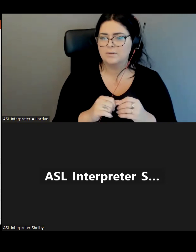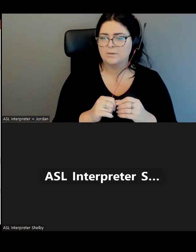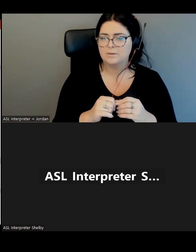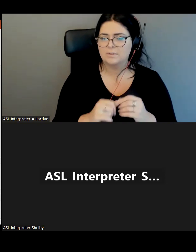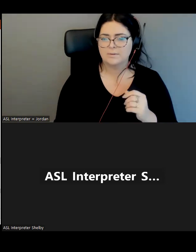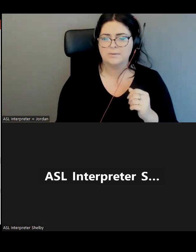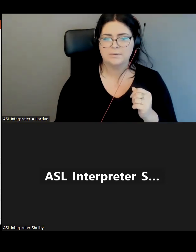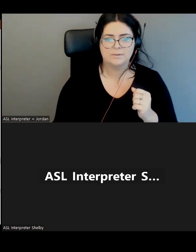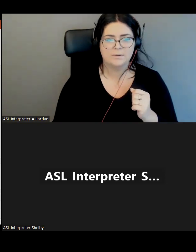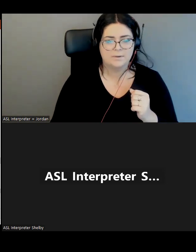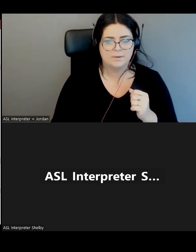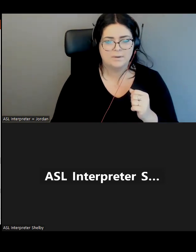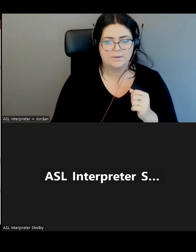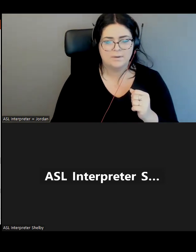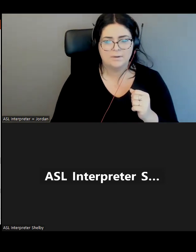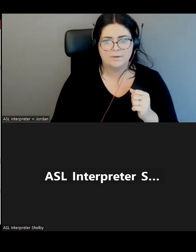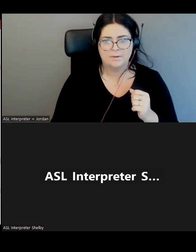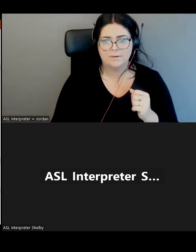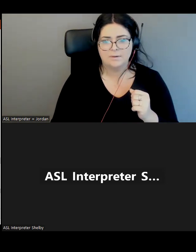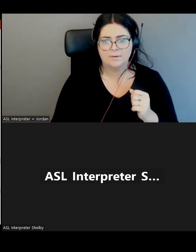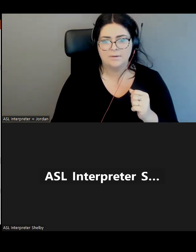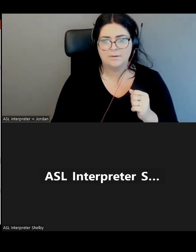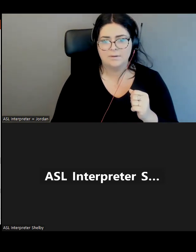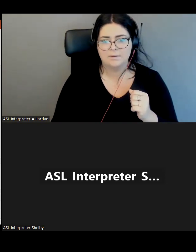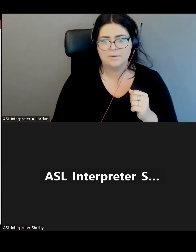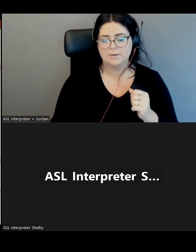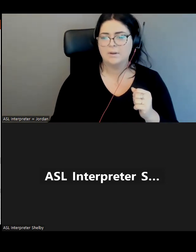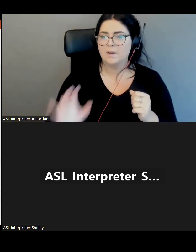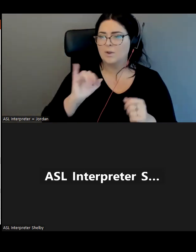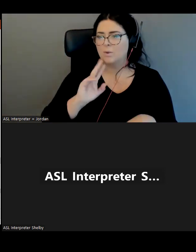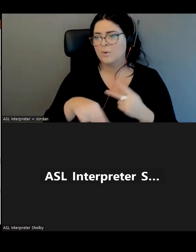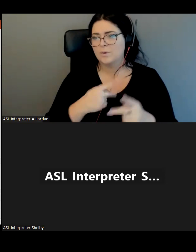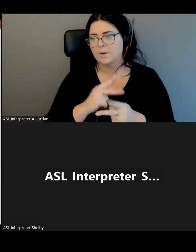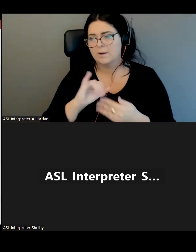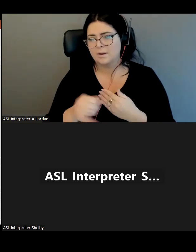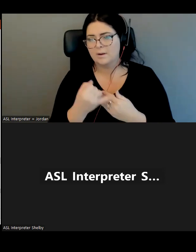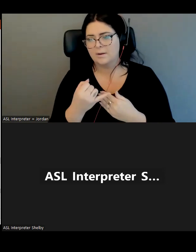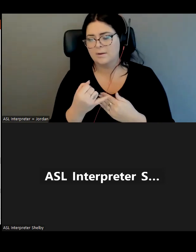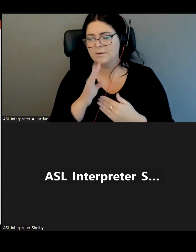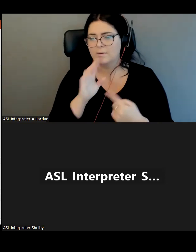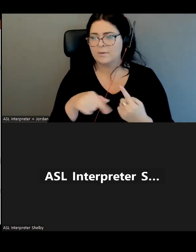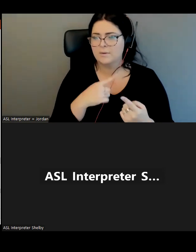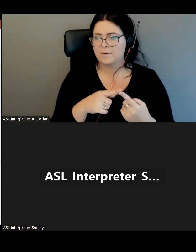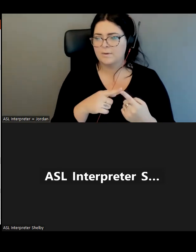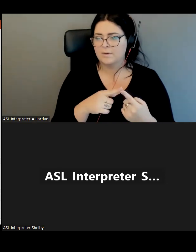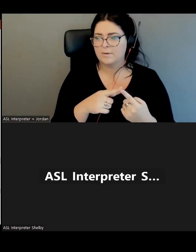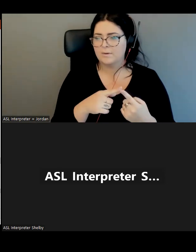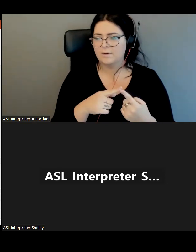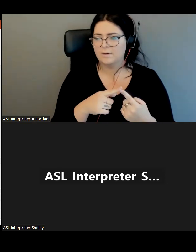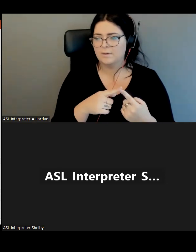what kinds of intergenerational. Yeah, so intergenerational projects, again, we were talking, like, even we've